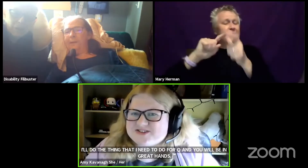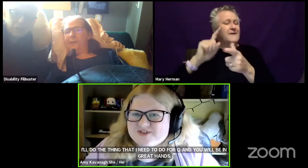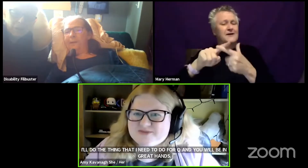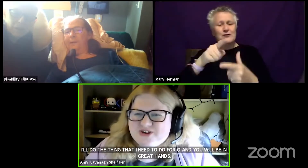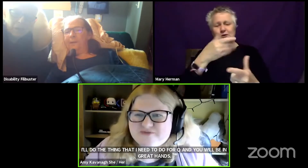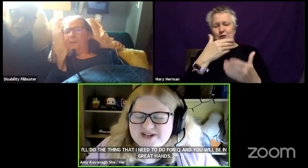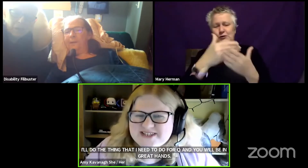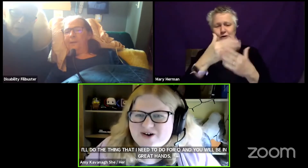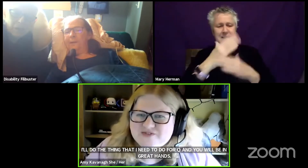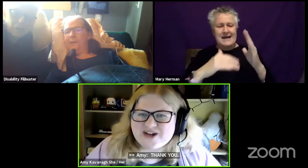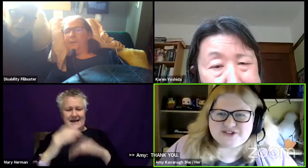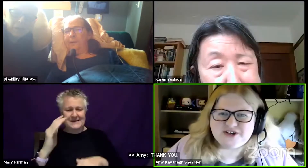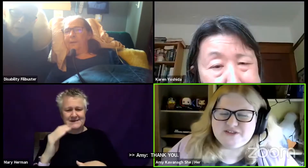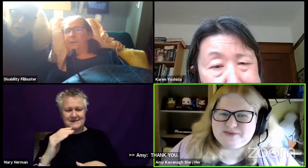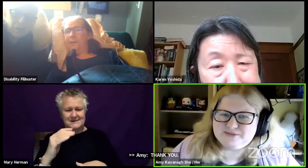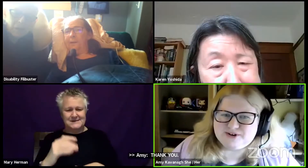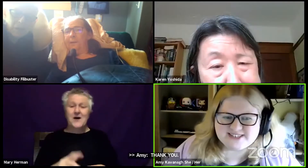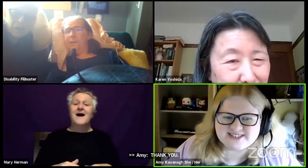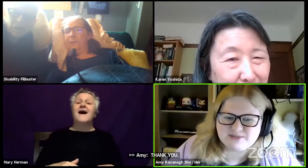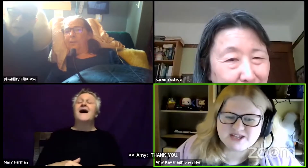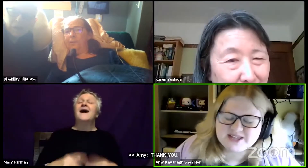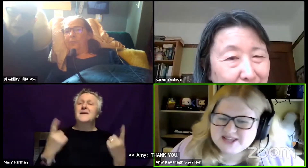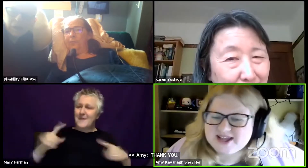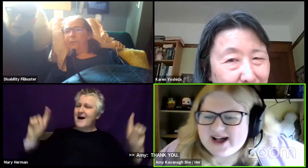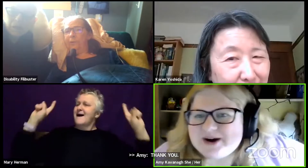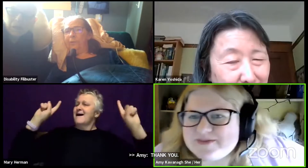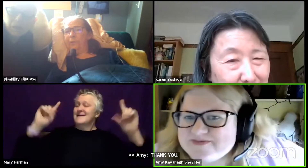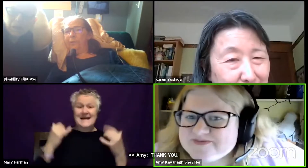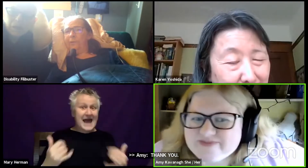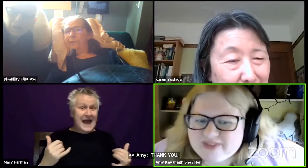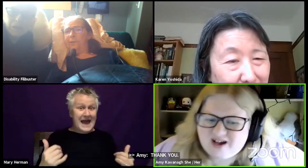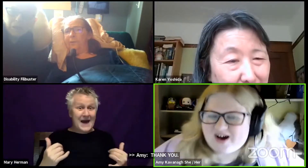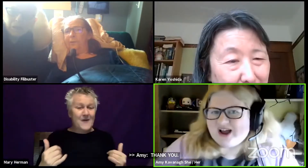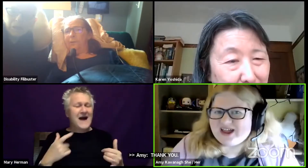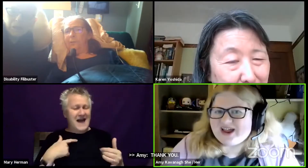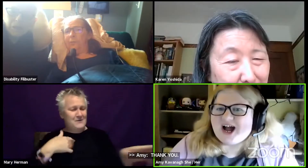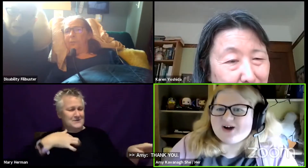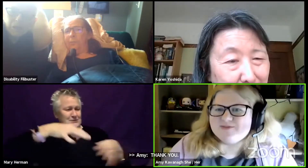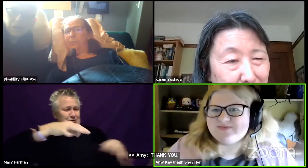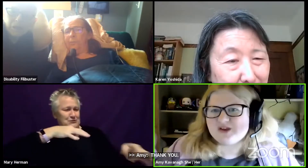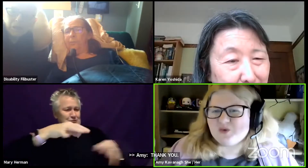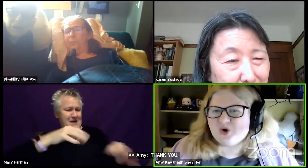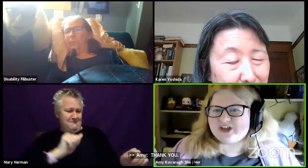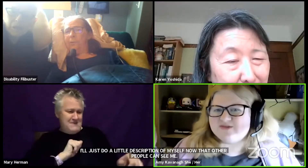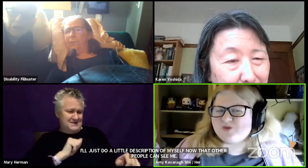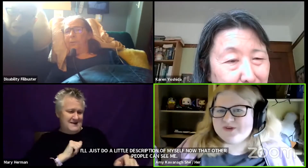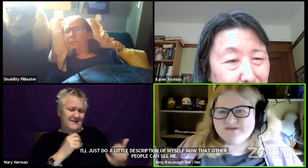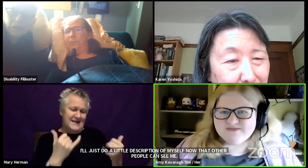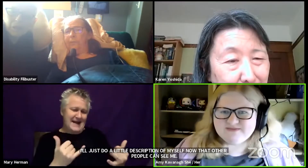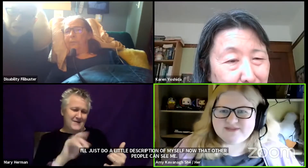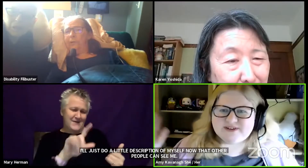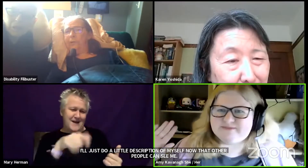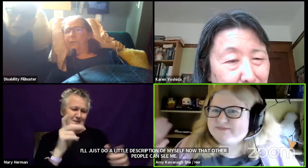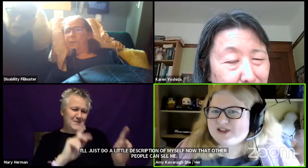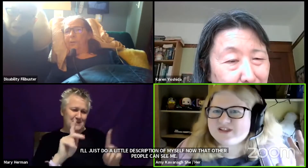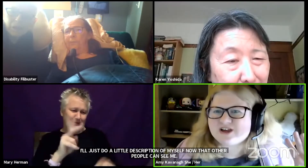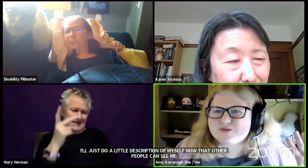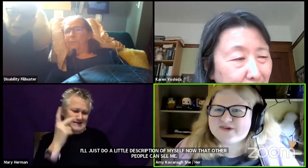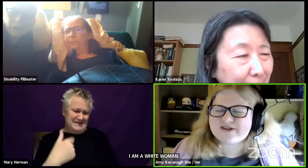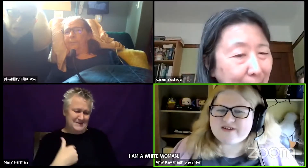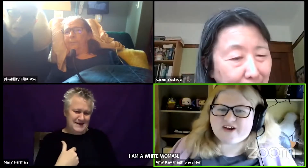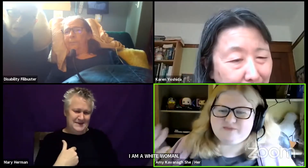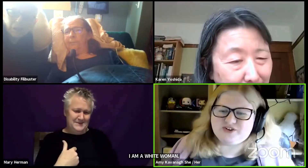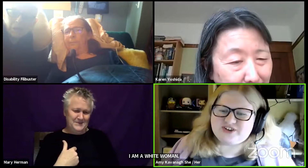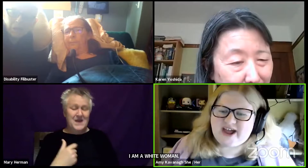do a little description of myself now that other people can see me. I am a white woman. I'm a plus